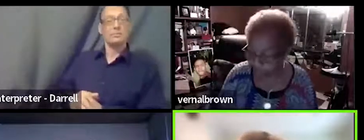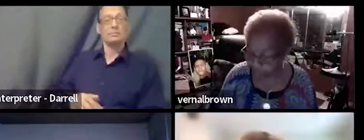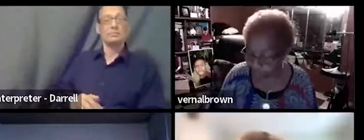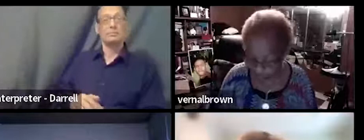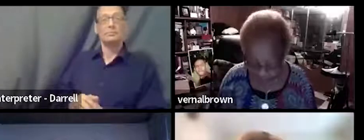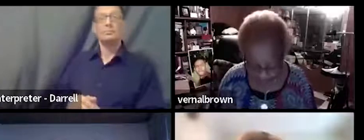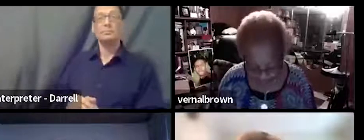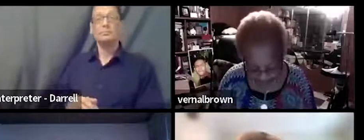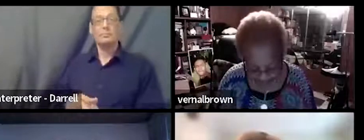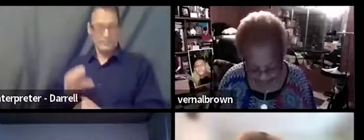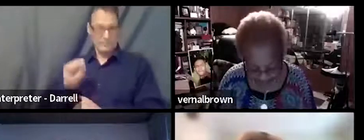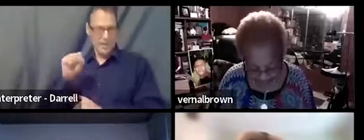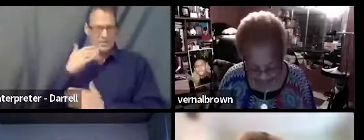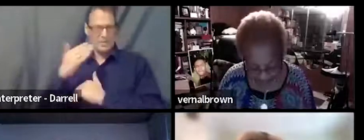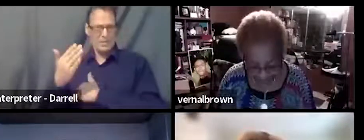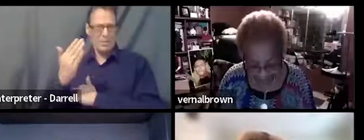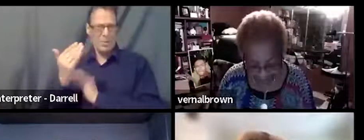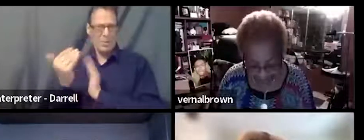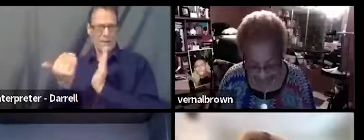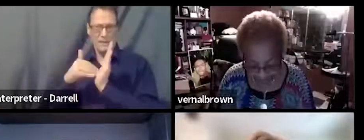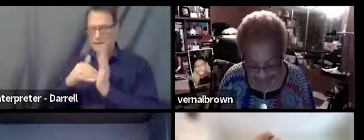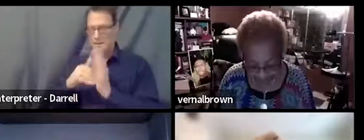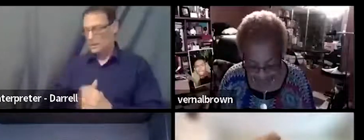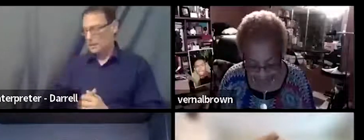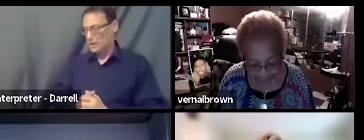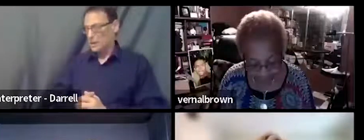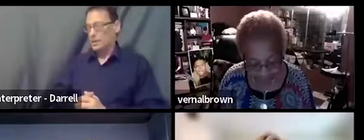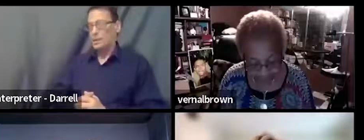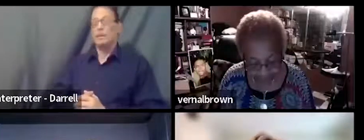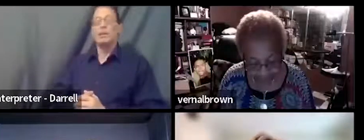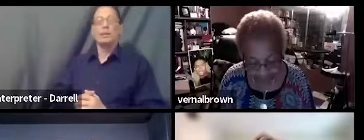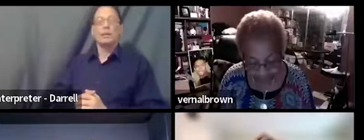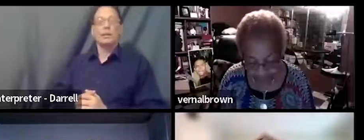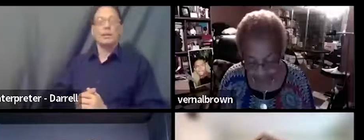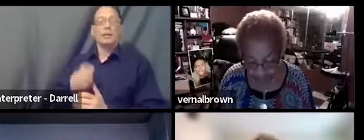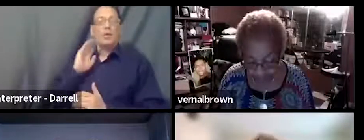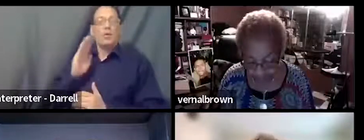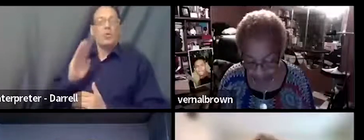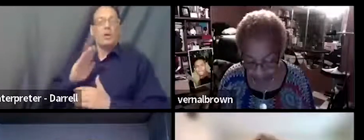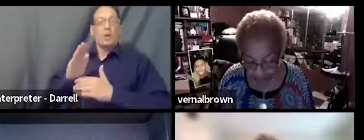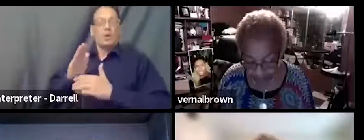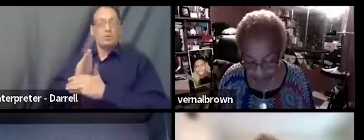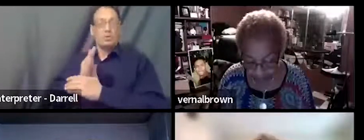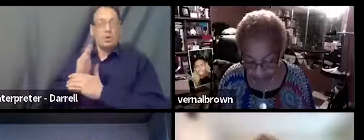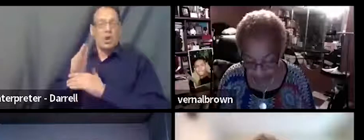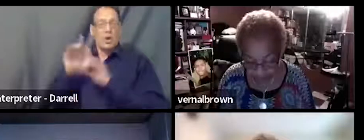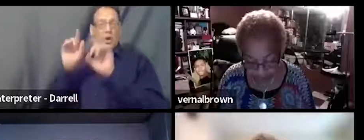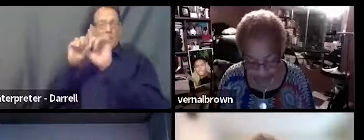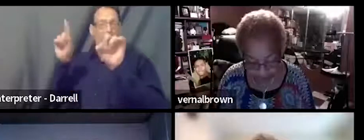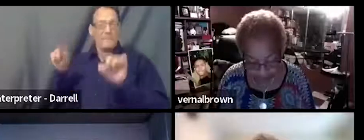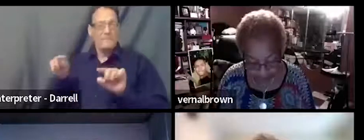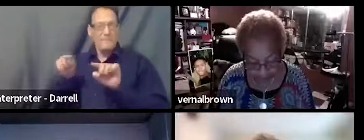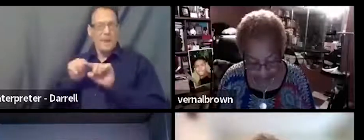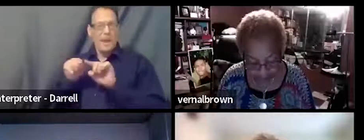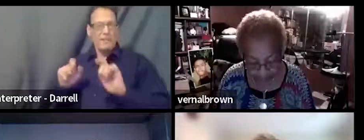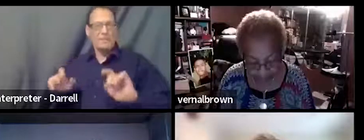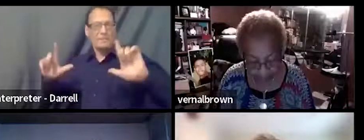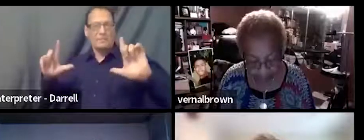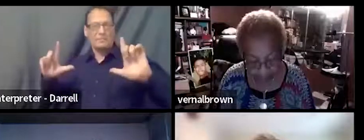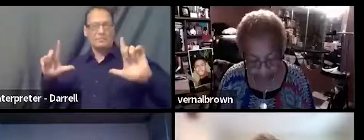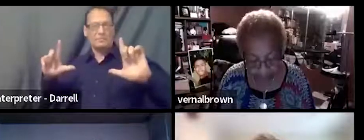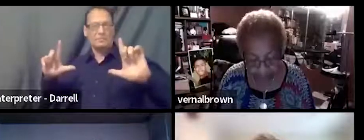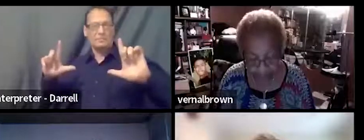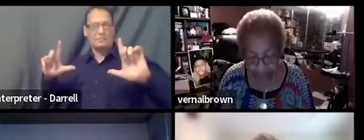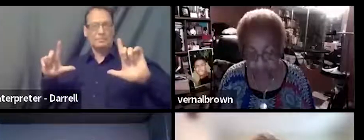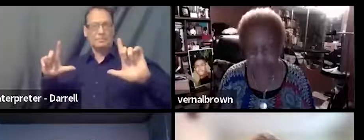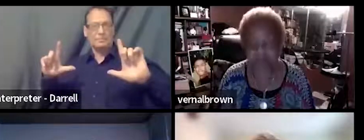I am. Good morning again, commissioners. I will be sharing a map screen So